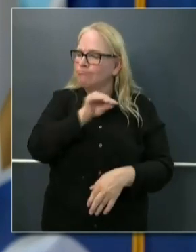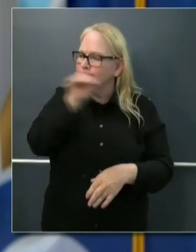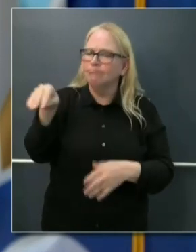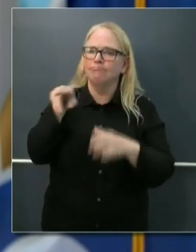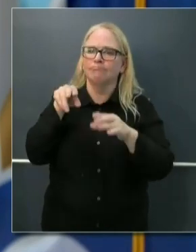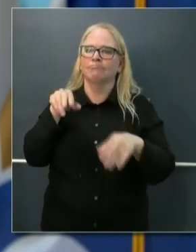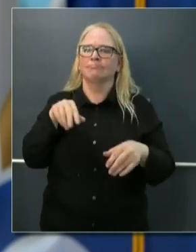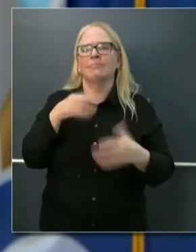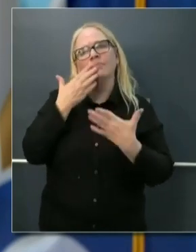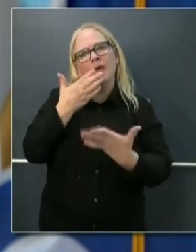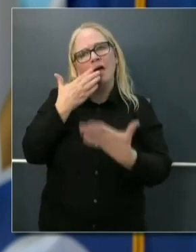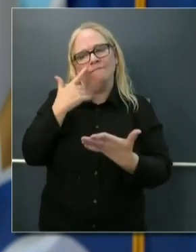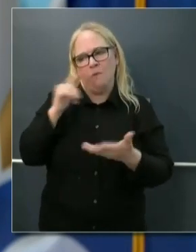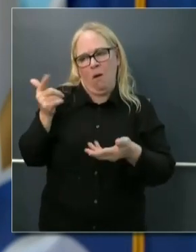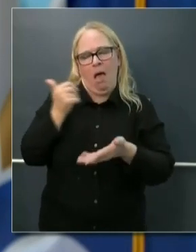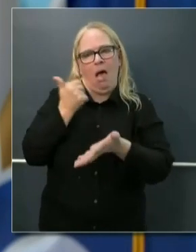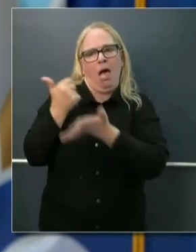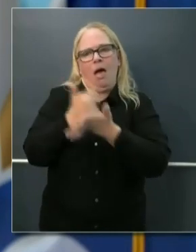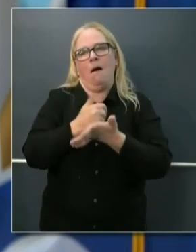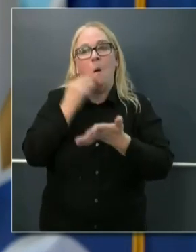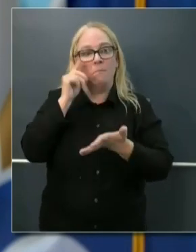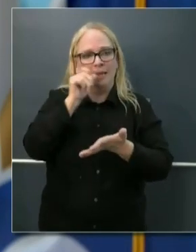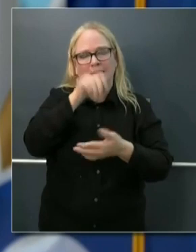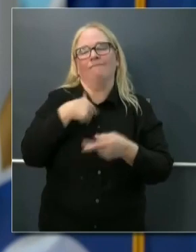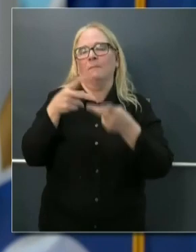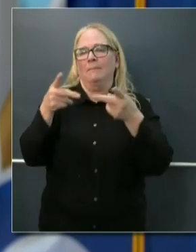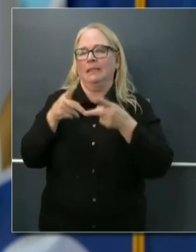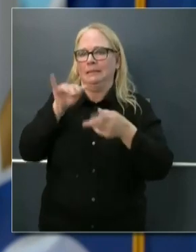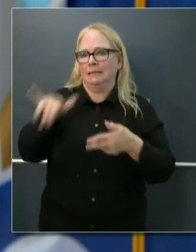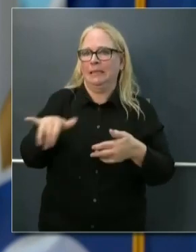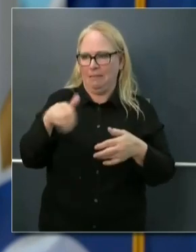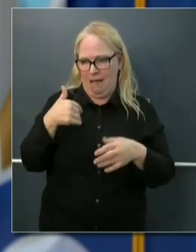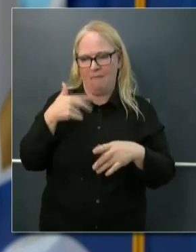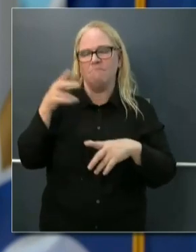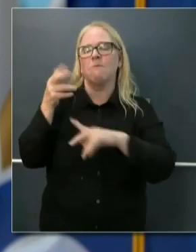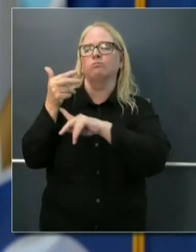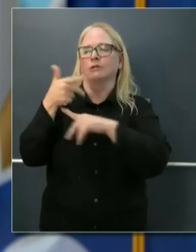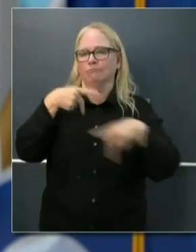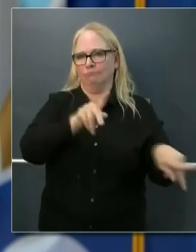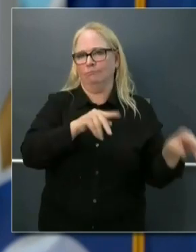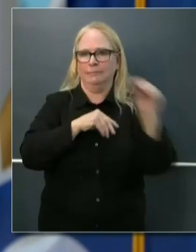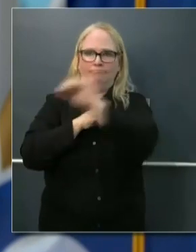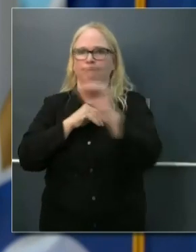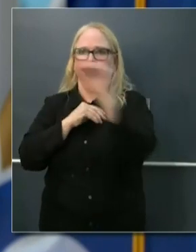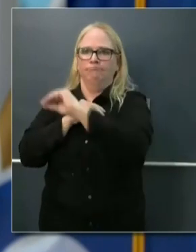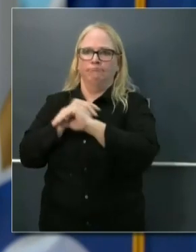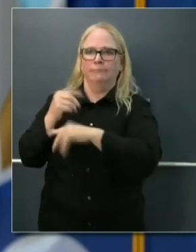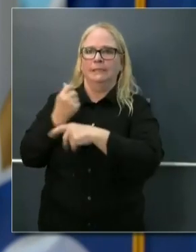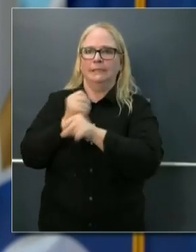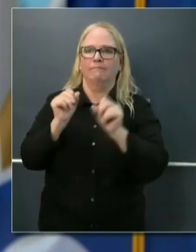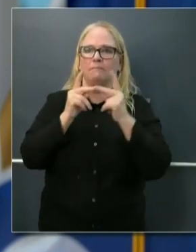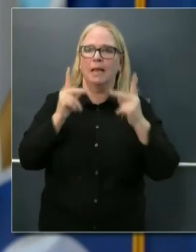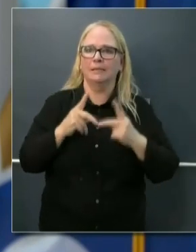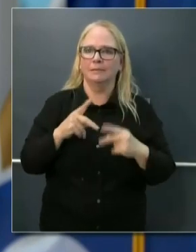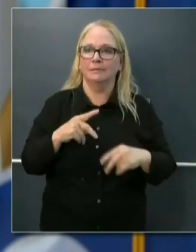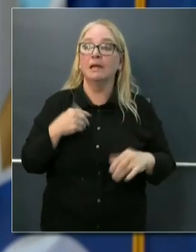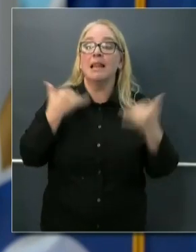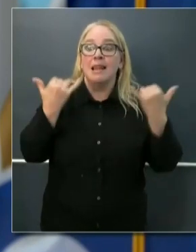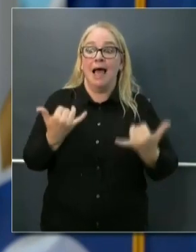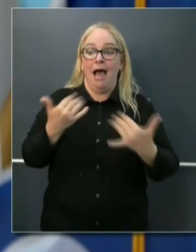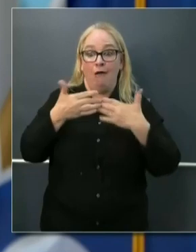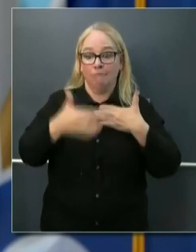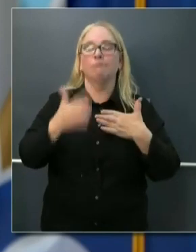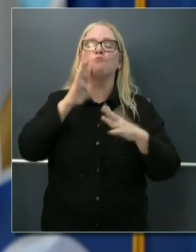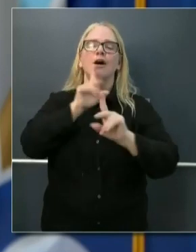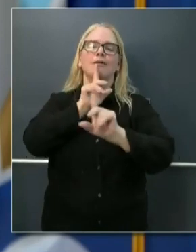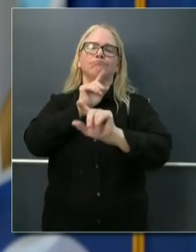our partnerships in that place for continuing their vigilance and hard work. With that, happy to answer now any questions. Don